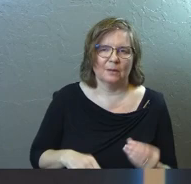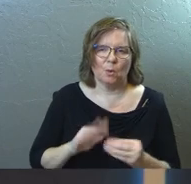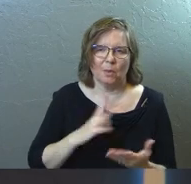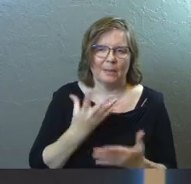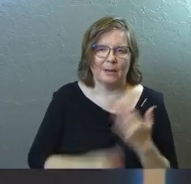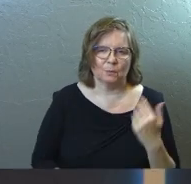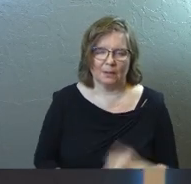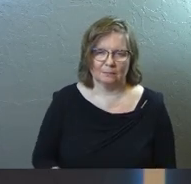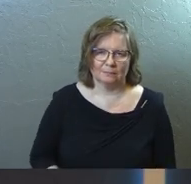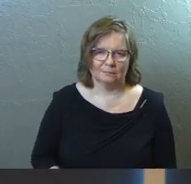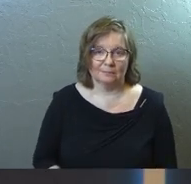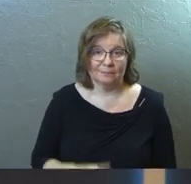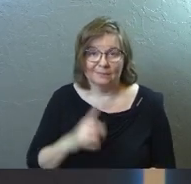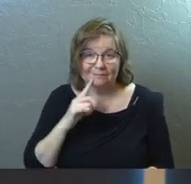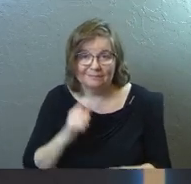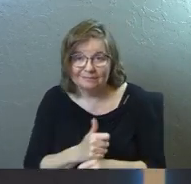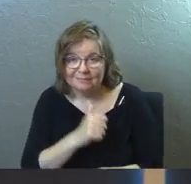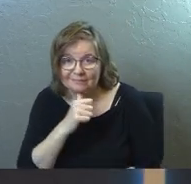They passed away.